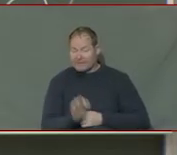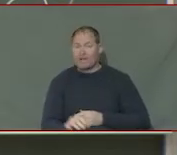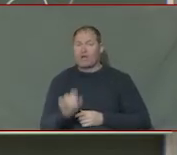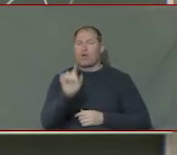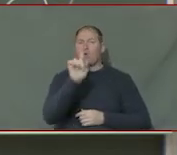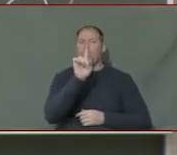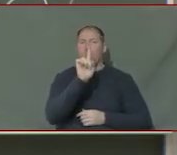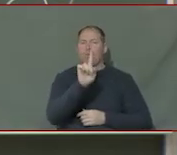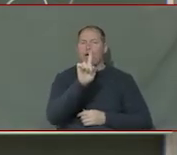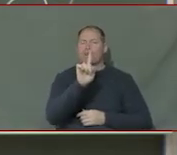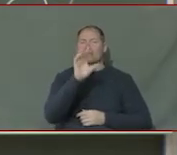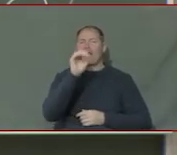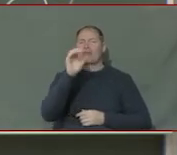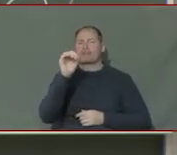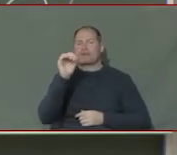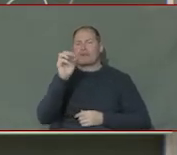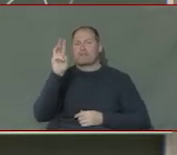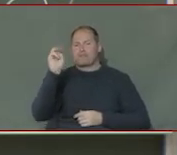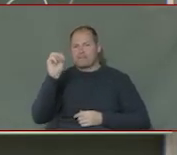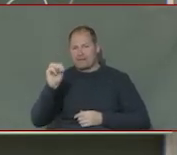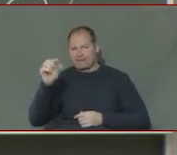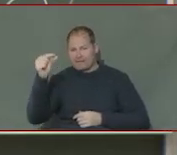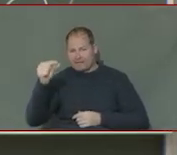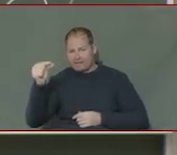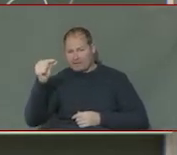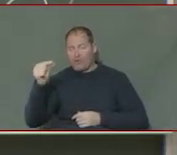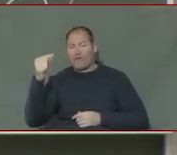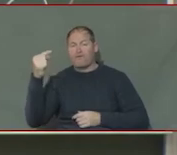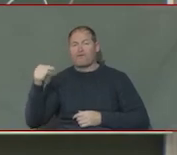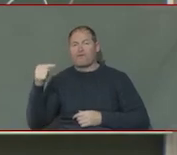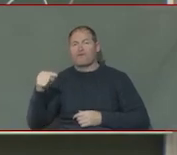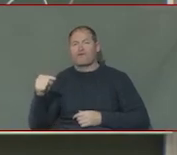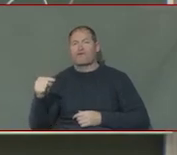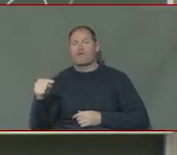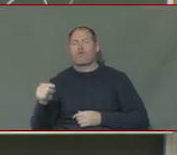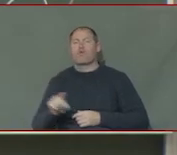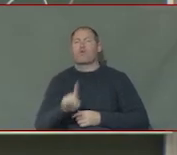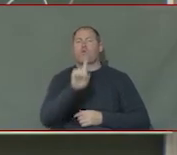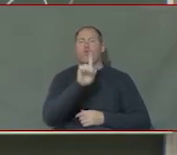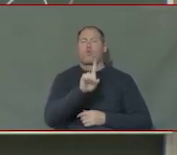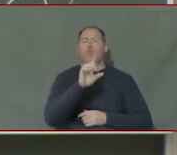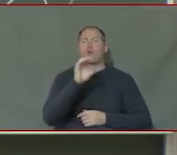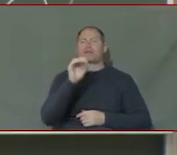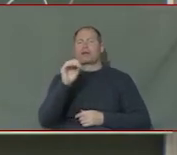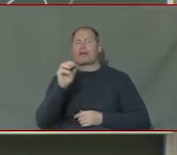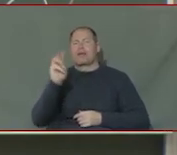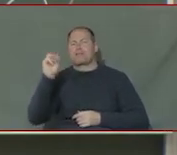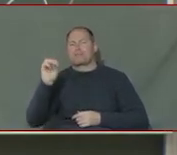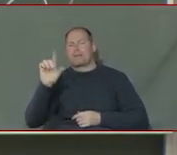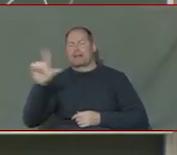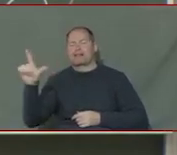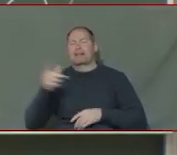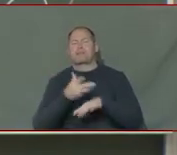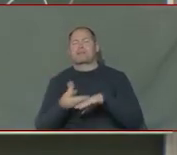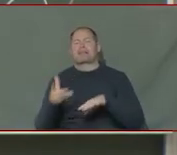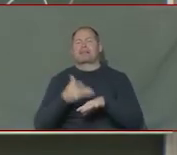100 milligram of glucose for every 100 mLs of